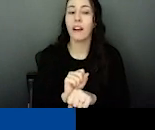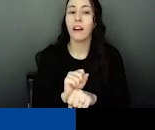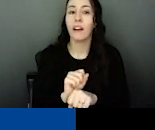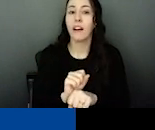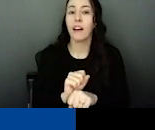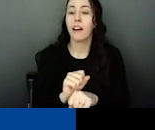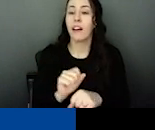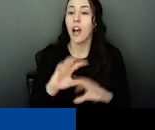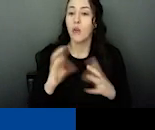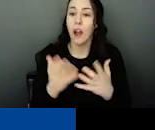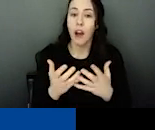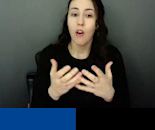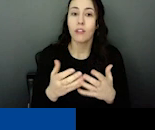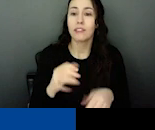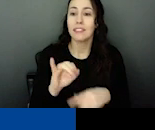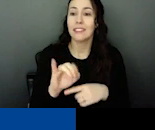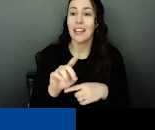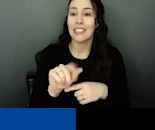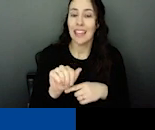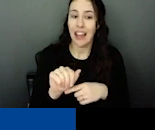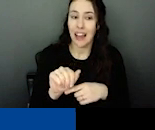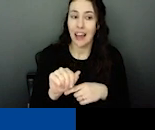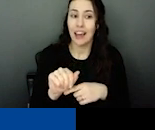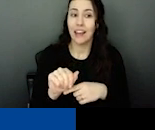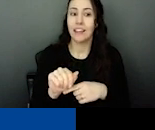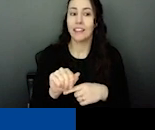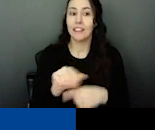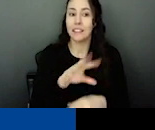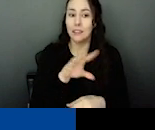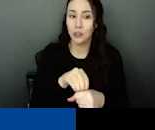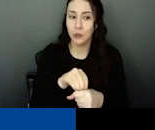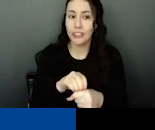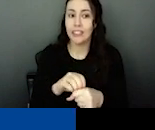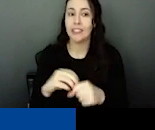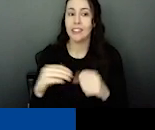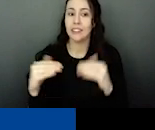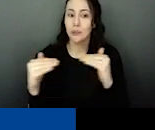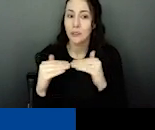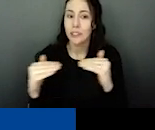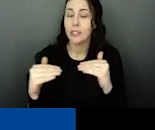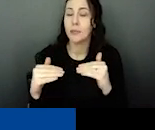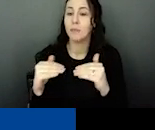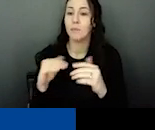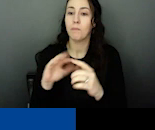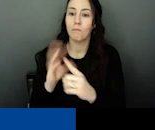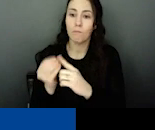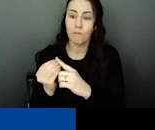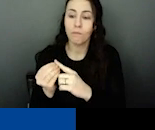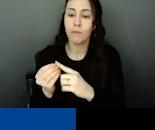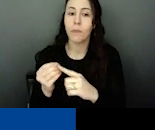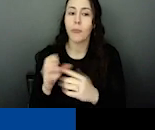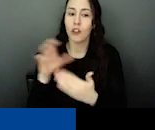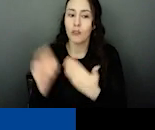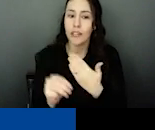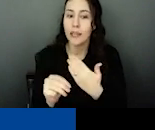inclusion, diversity, equity, anti-racism, and accessibility in curriculum. And so we